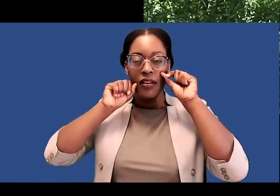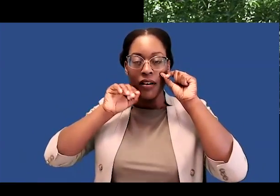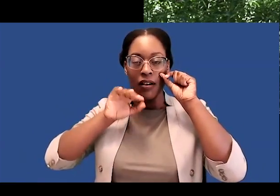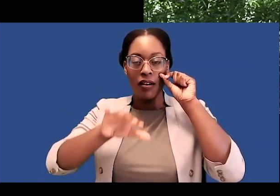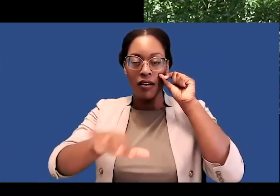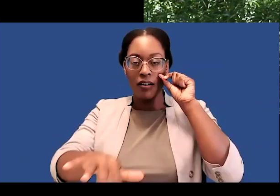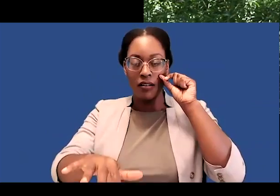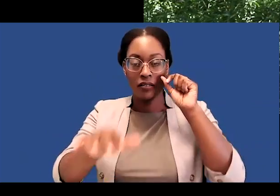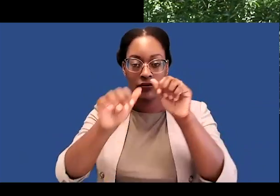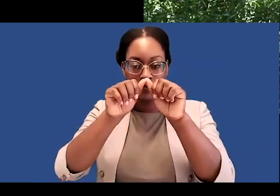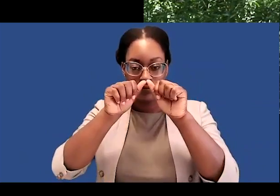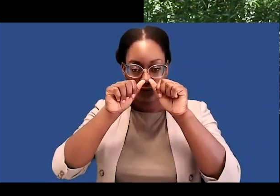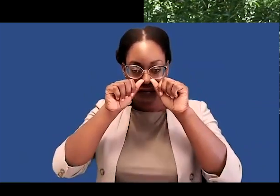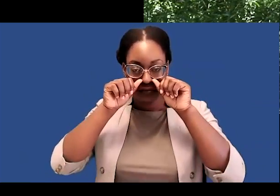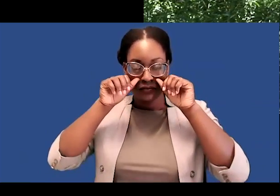Again, deep inhale.